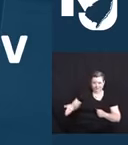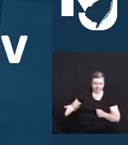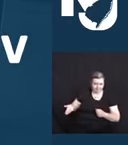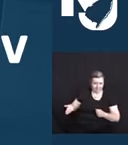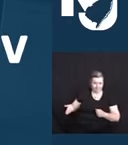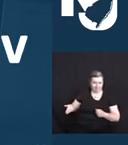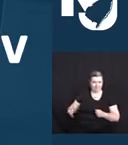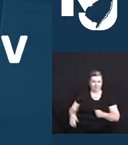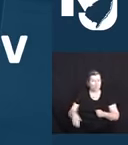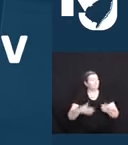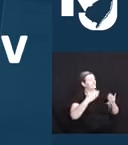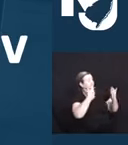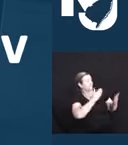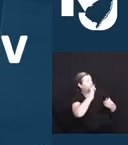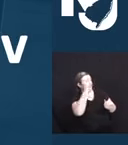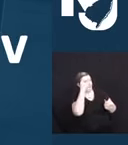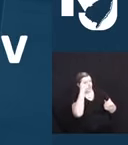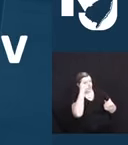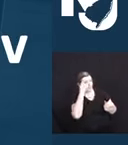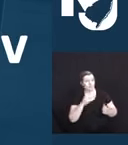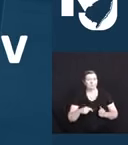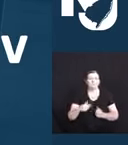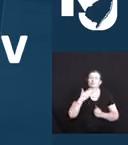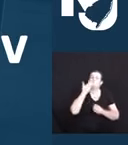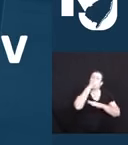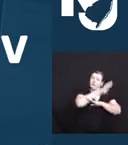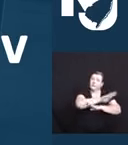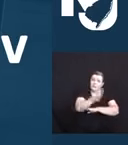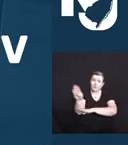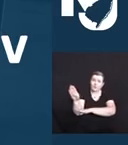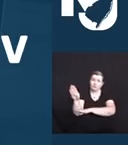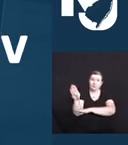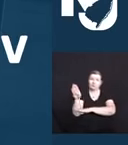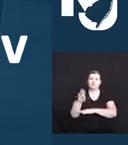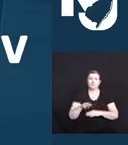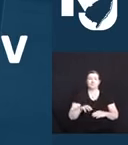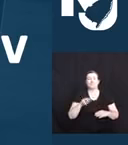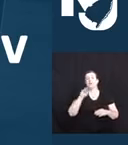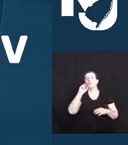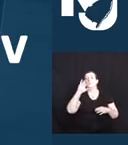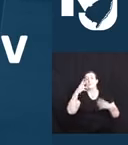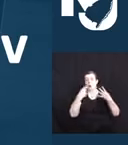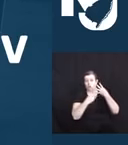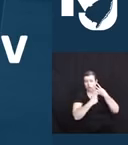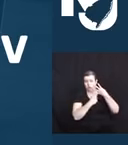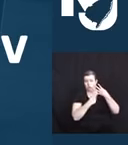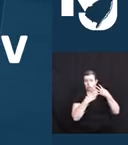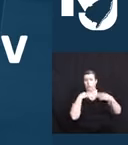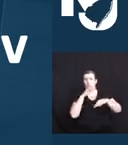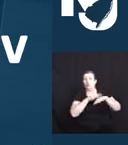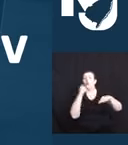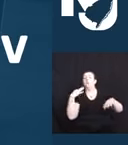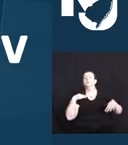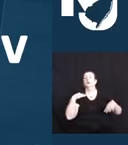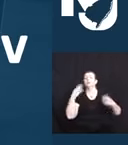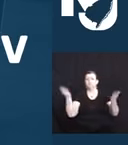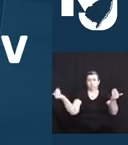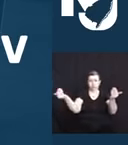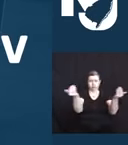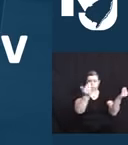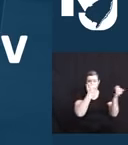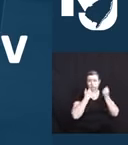Thank you, Governor, and good afternoon. In late March, the state put a call out to volunteers to support the